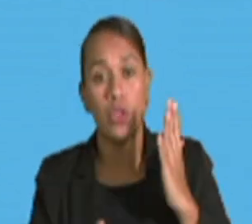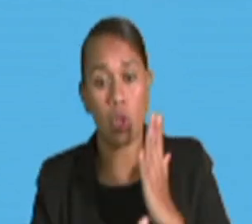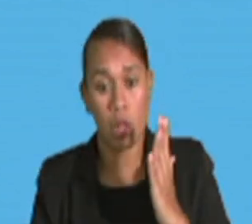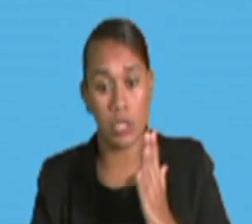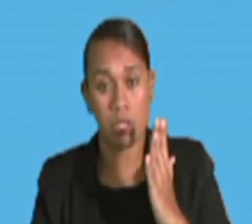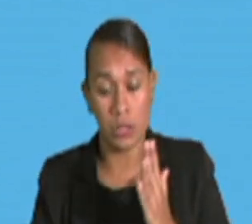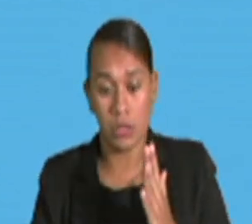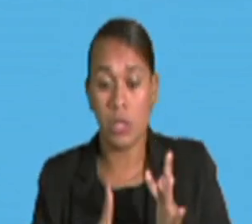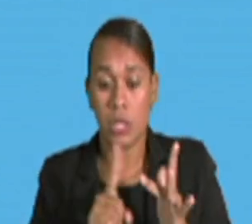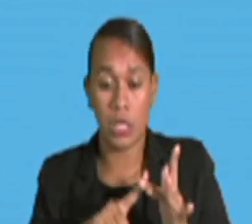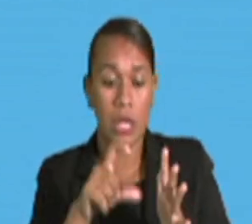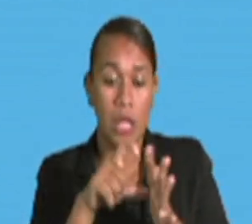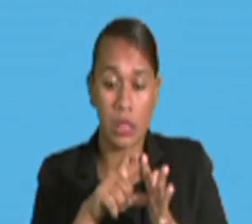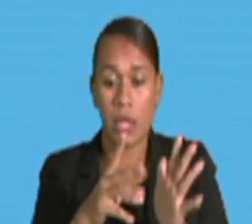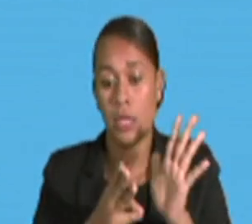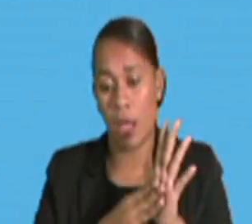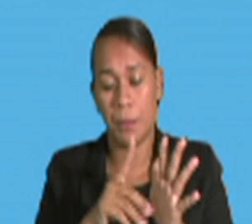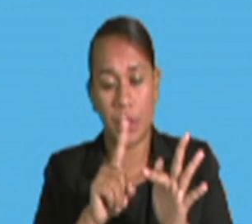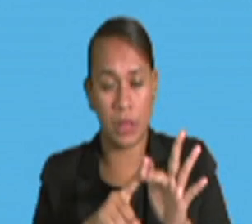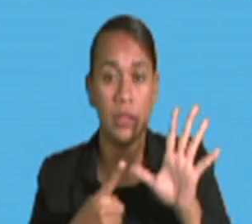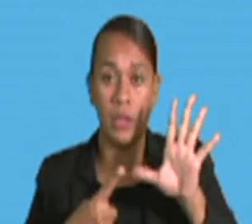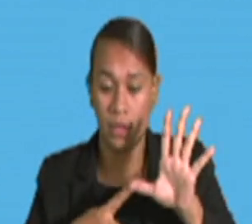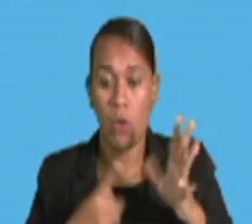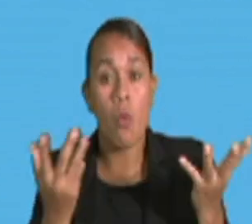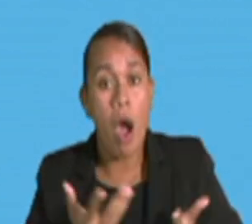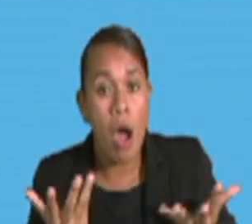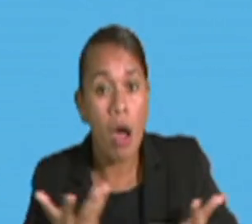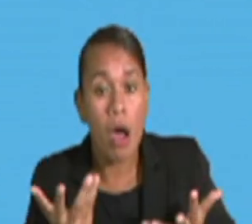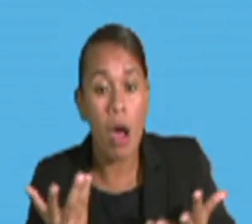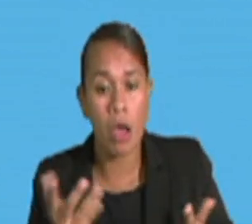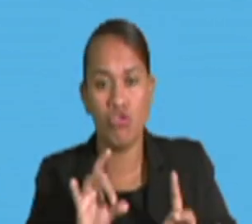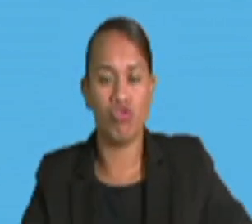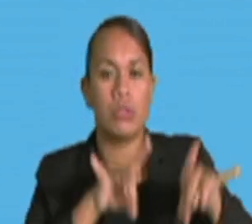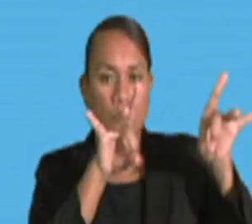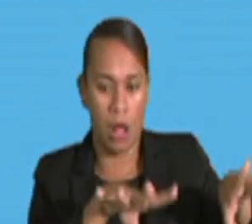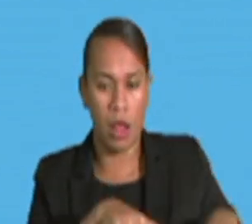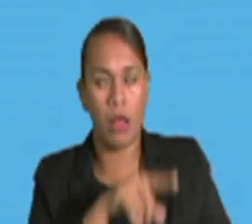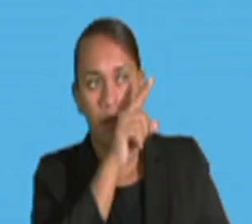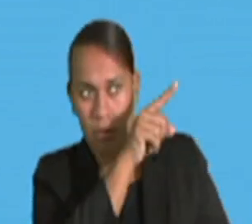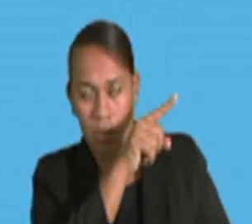IDEMIA, which is a company based out of Australia.